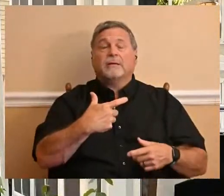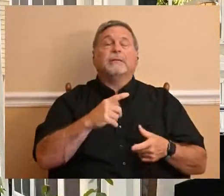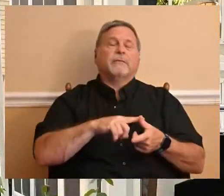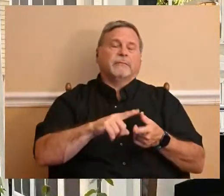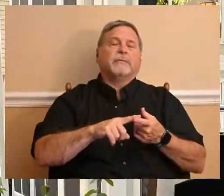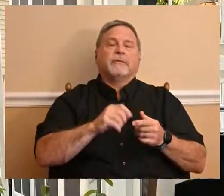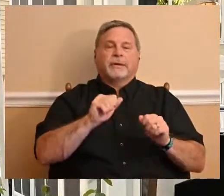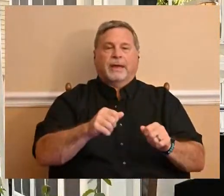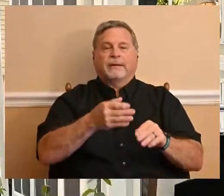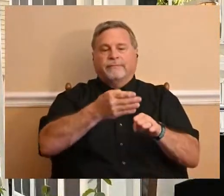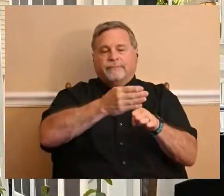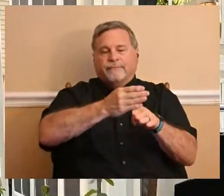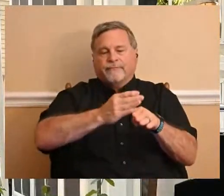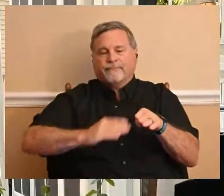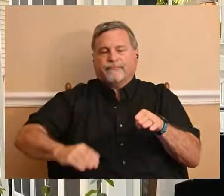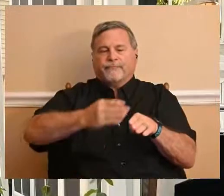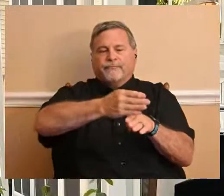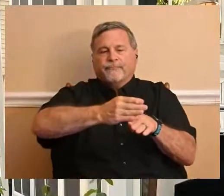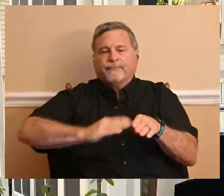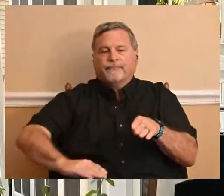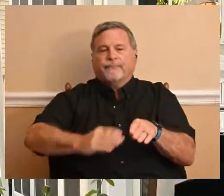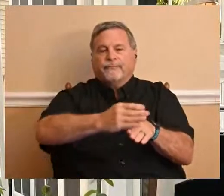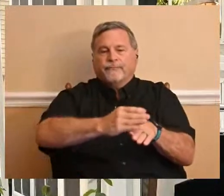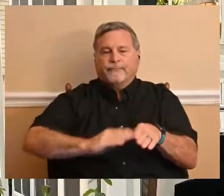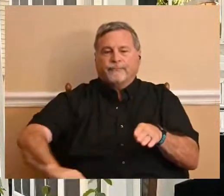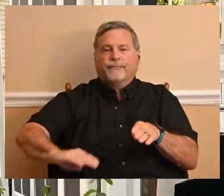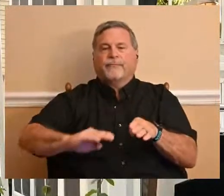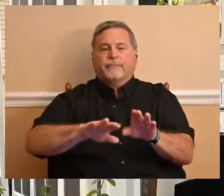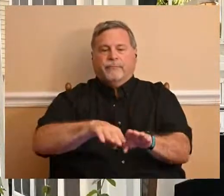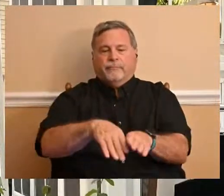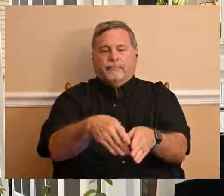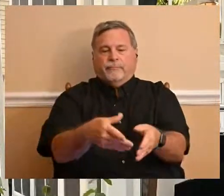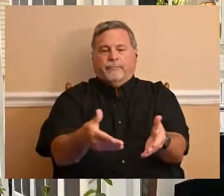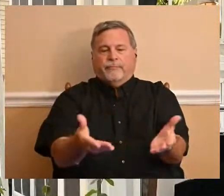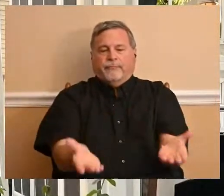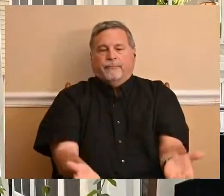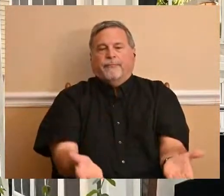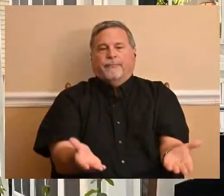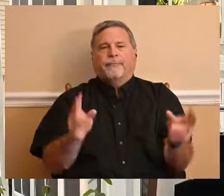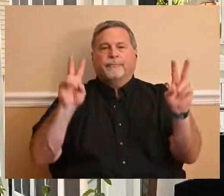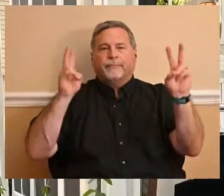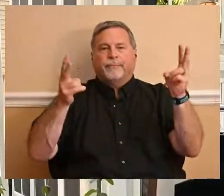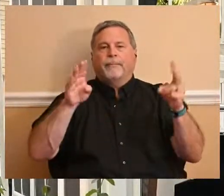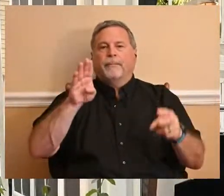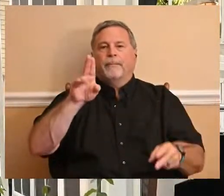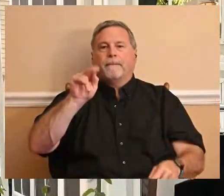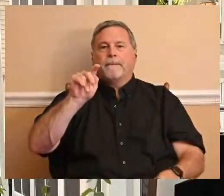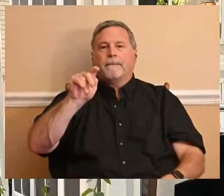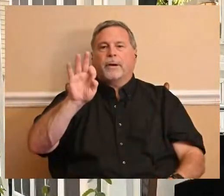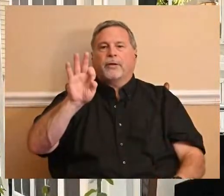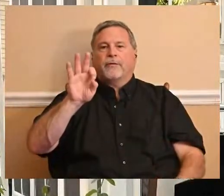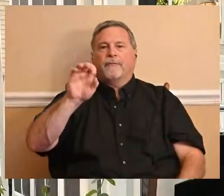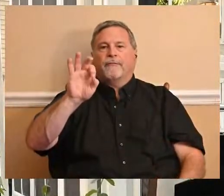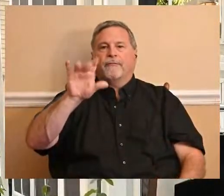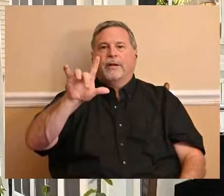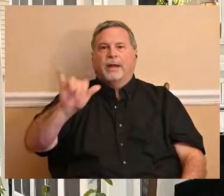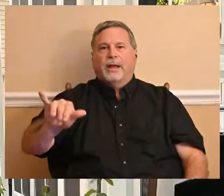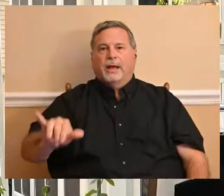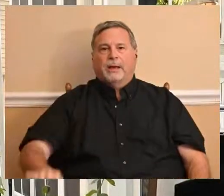and carve a little bit into them, kind of butterfly them out, make them a little bit wider.